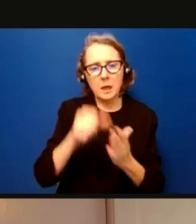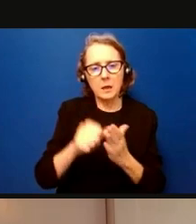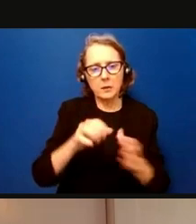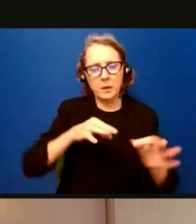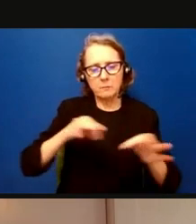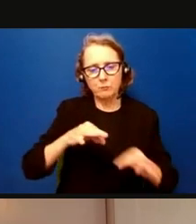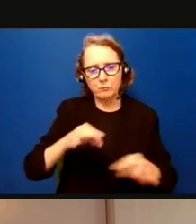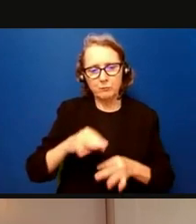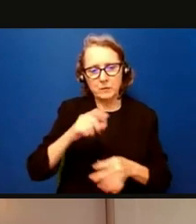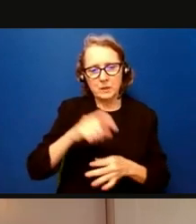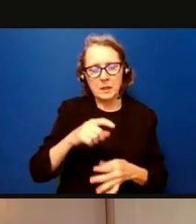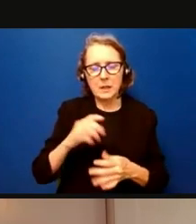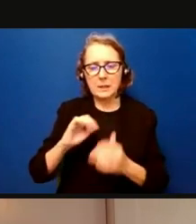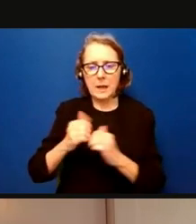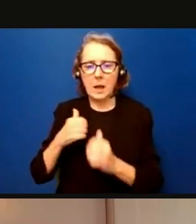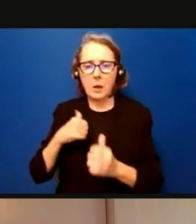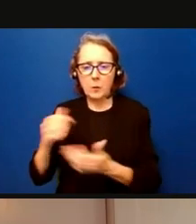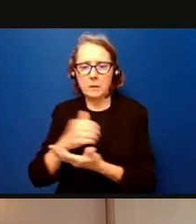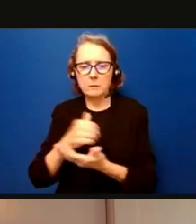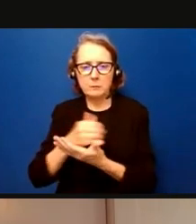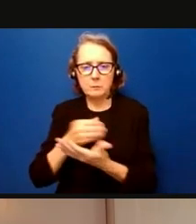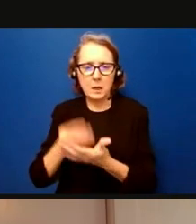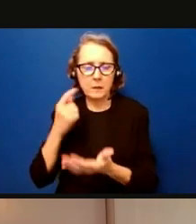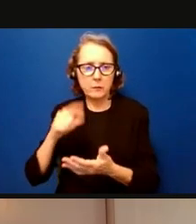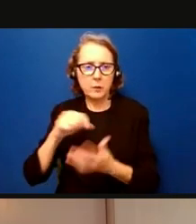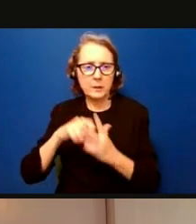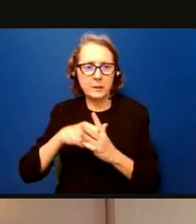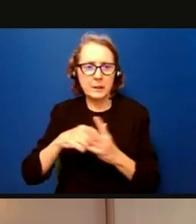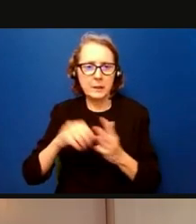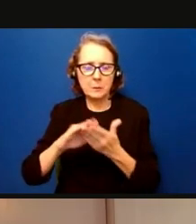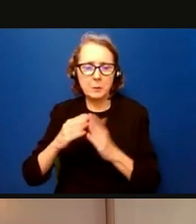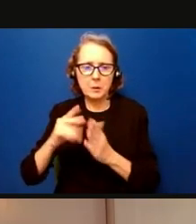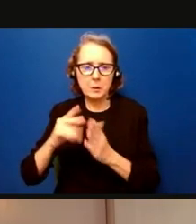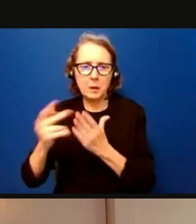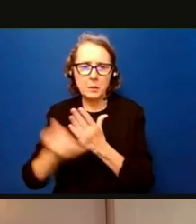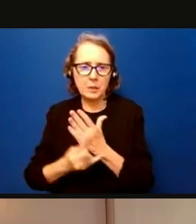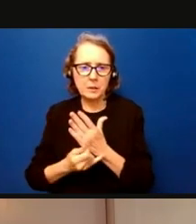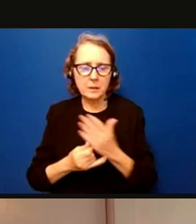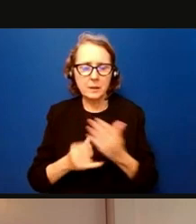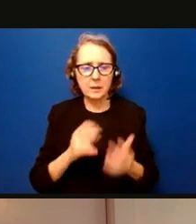to generate dollars for key community projects.